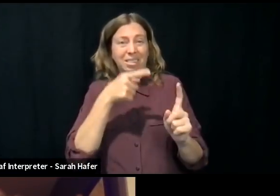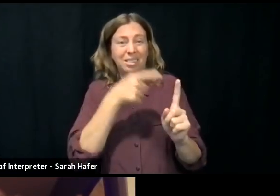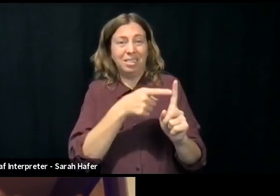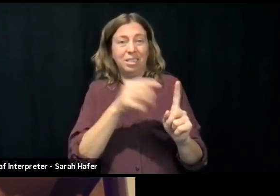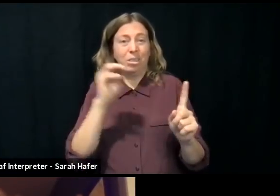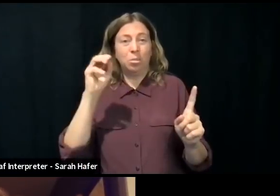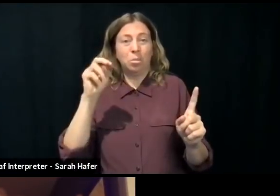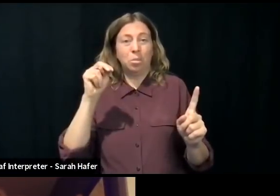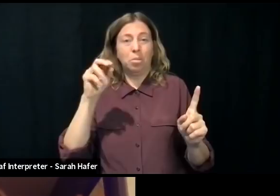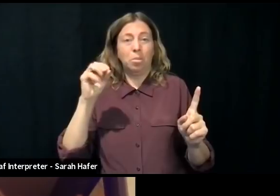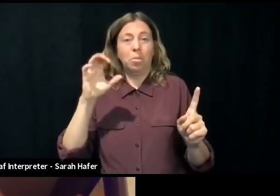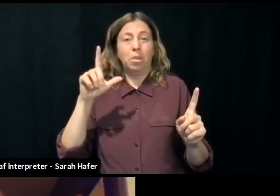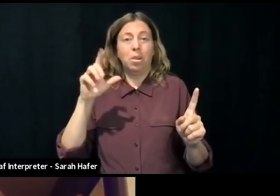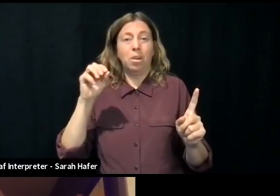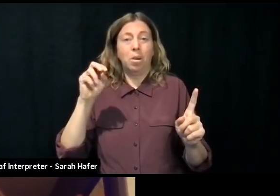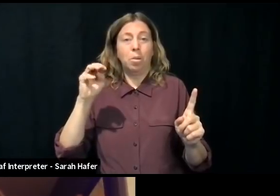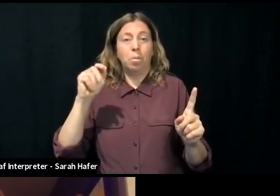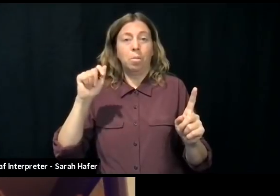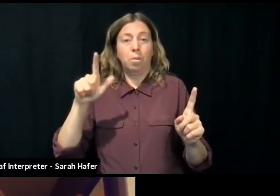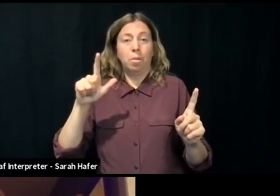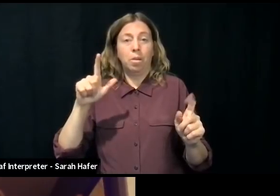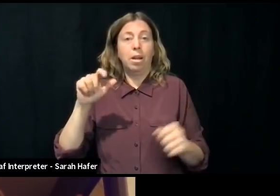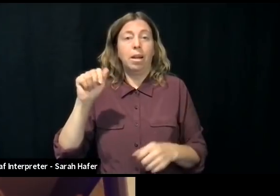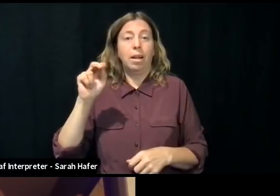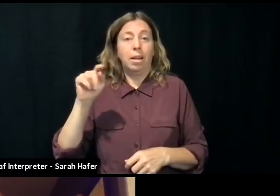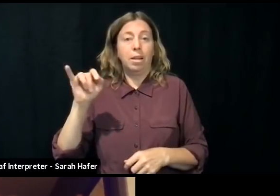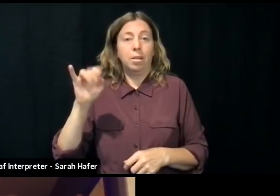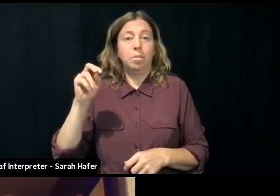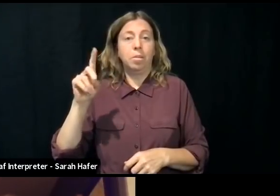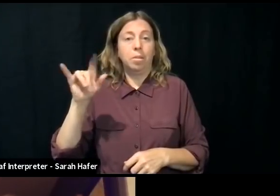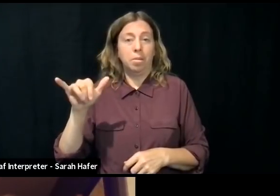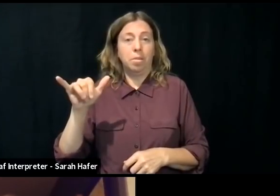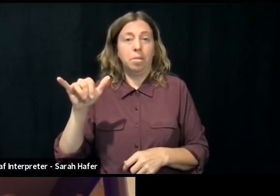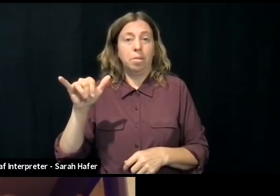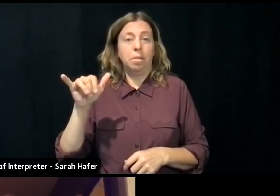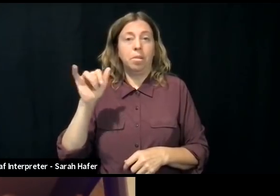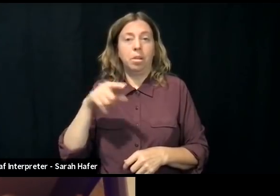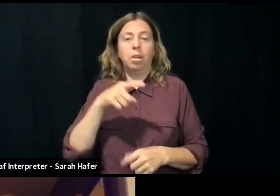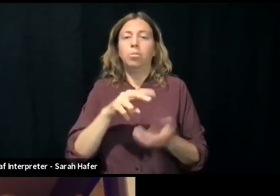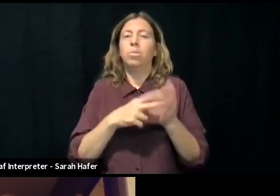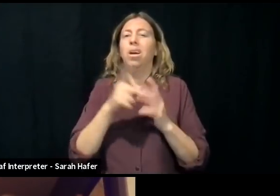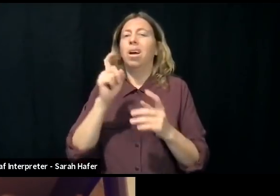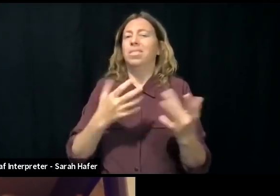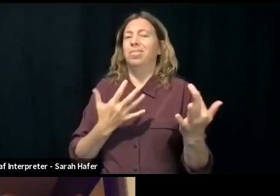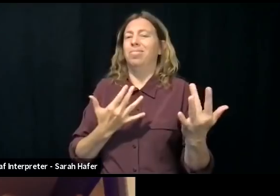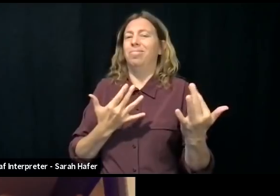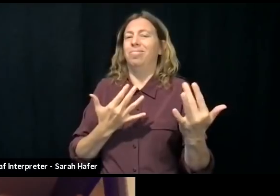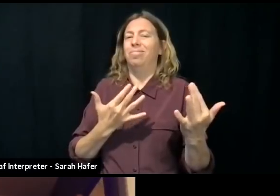Here's a question from Rachel. How is breakthrough data gathered at testing or treatment or with hospitalization?